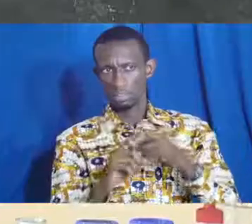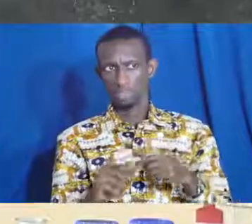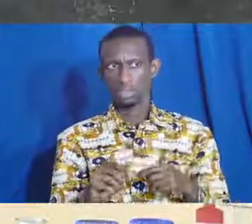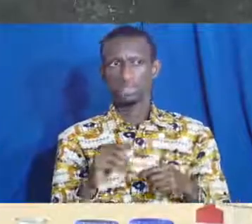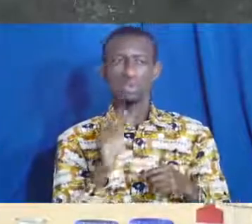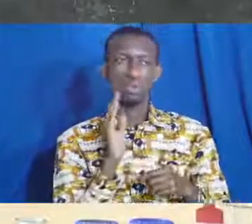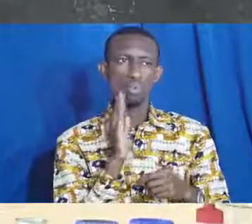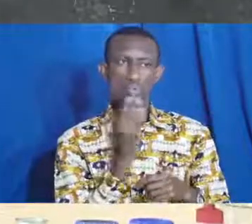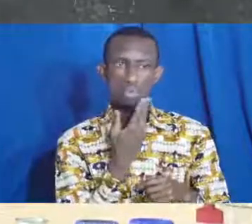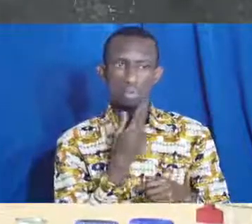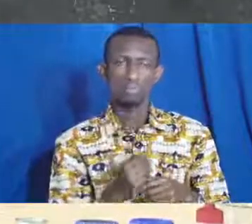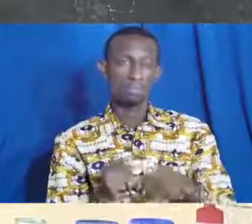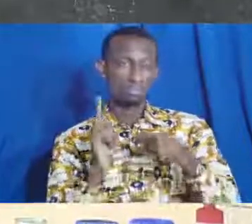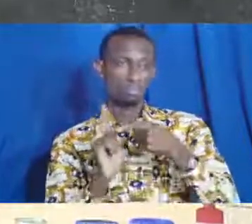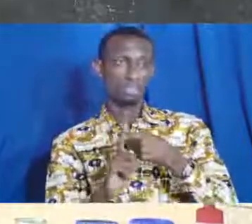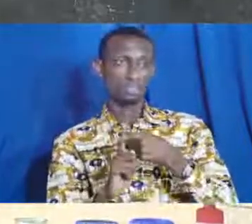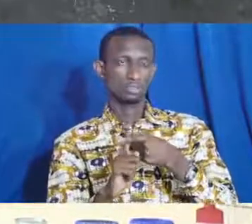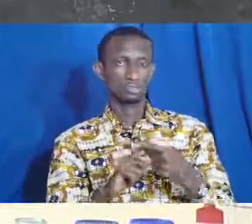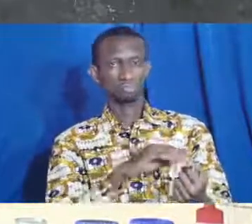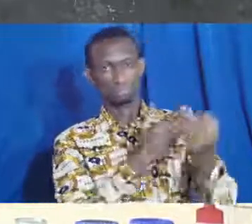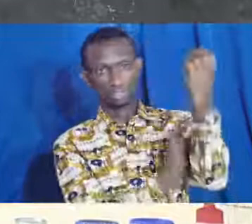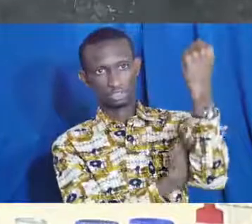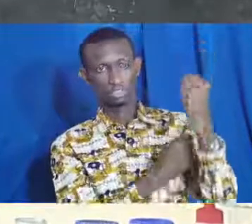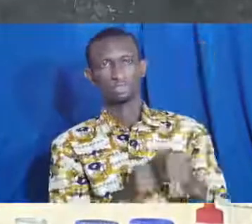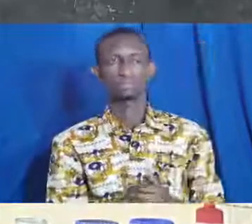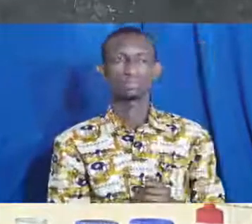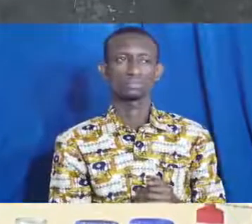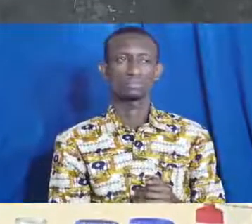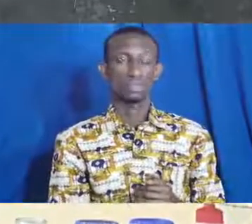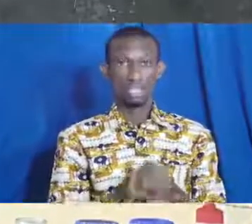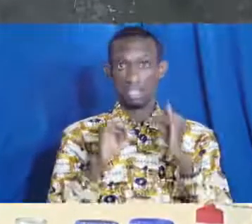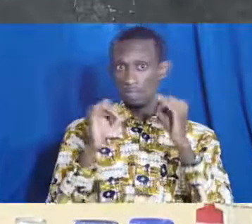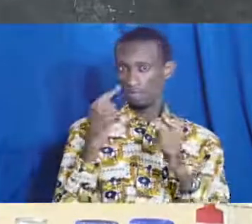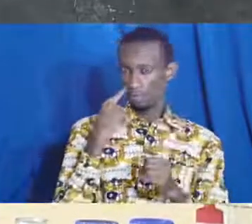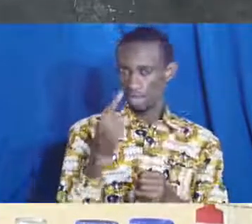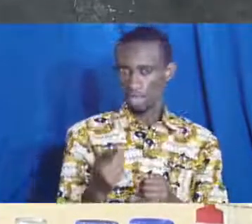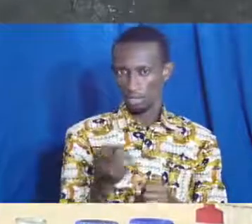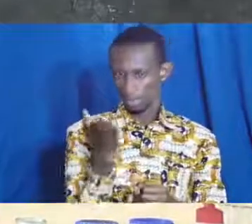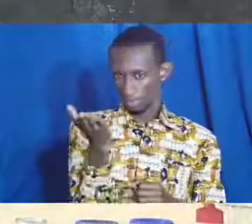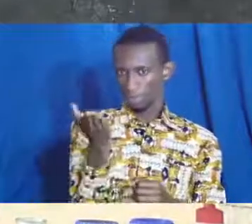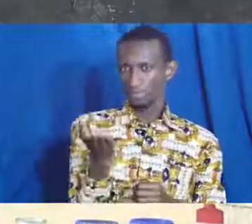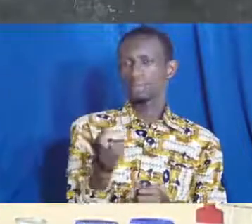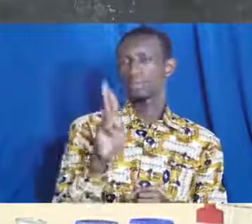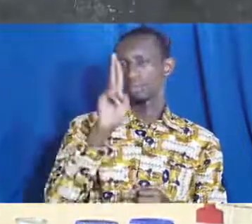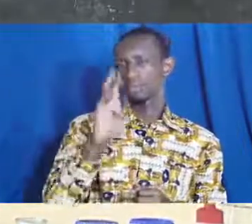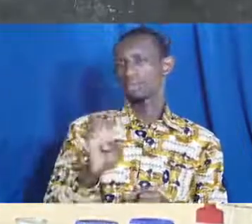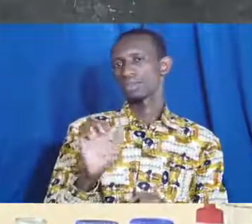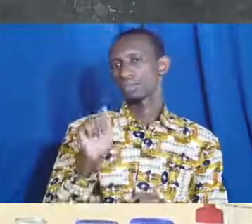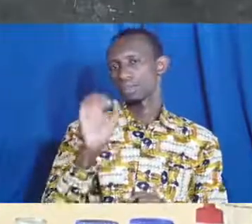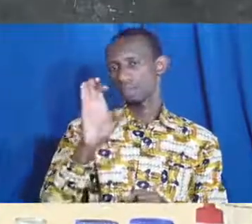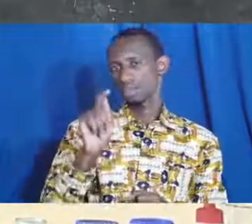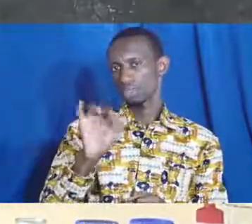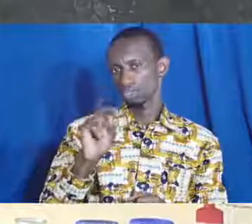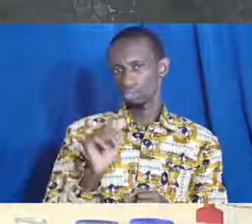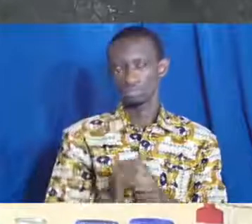is the main important. That is why we take even food. So when you look at this reaction, we have oxygen, or the